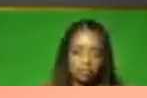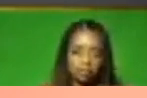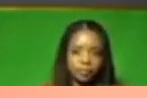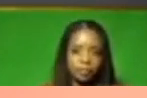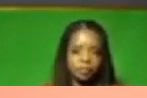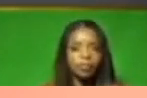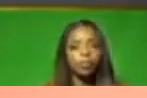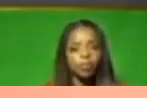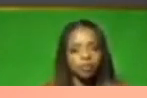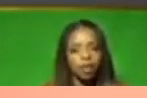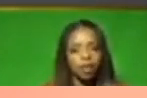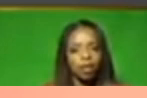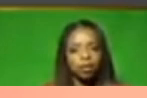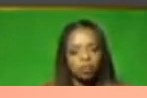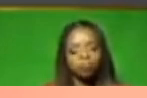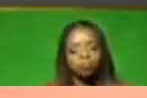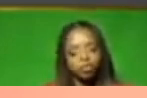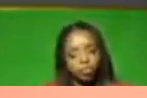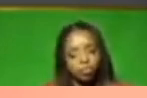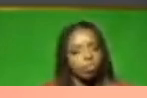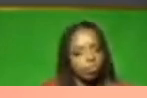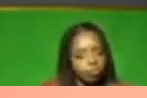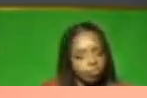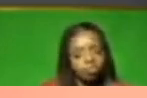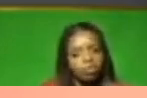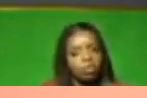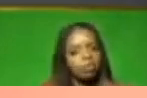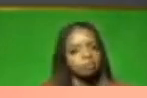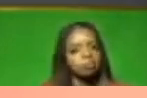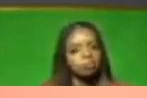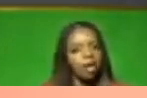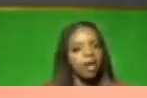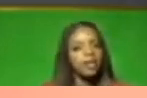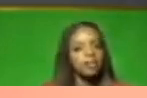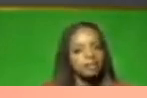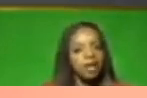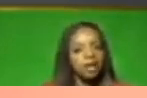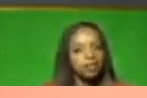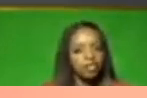to specific service delivery problems that they have.